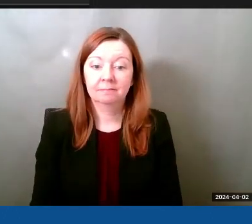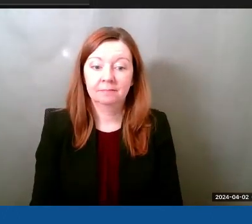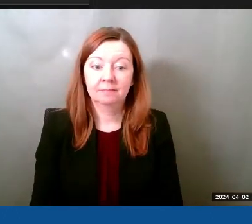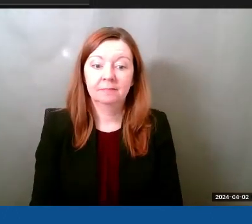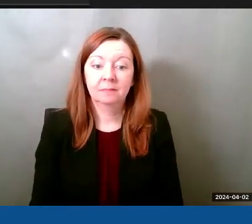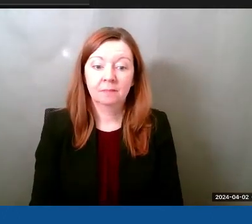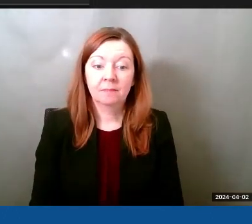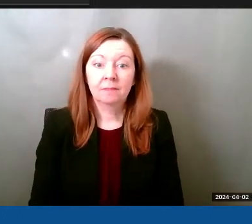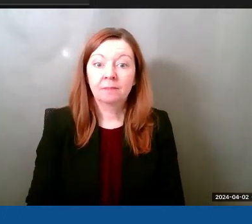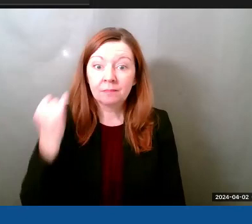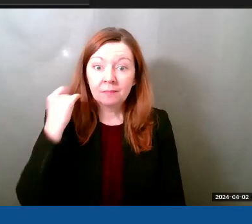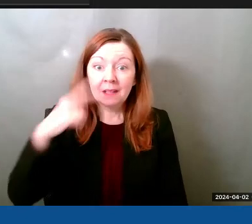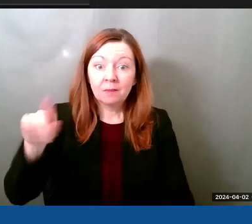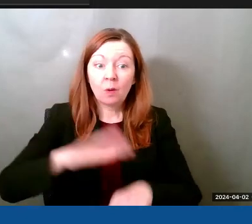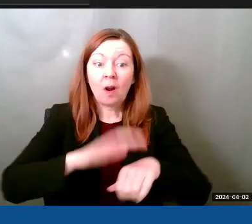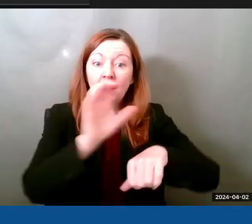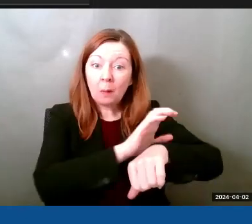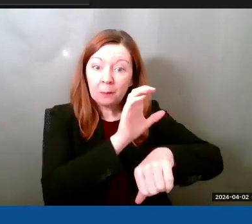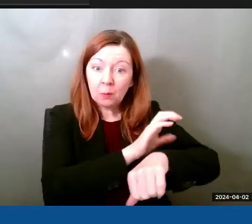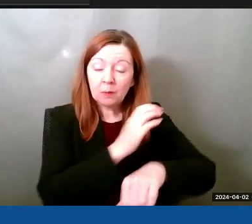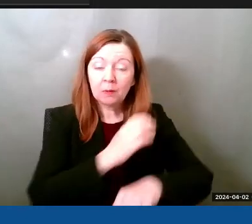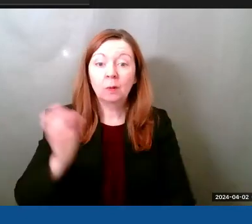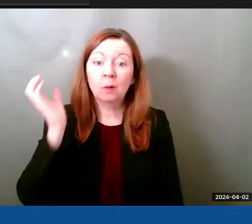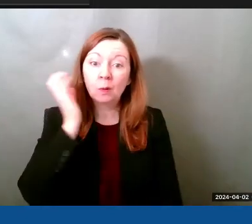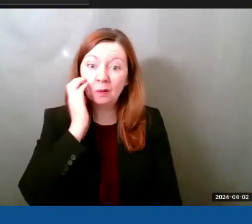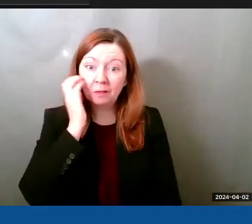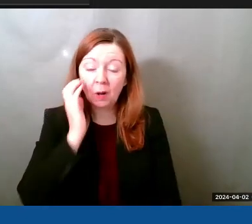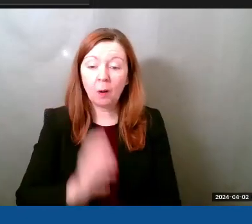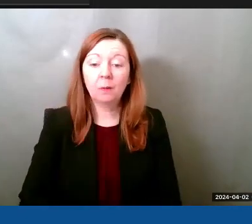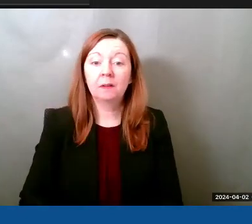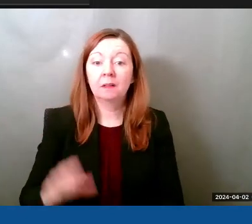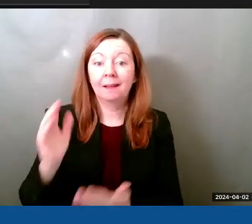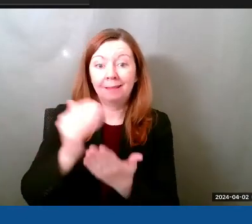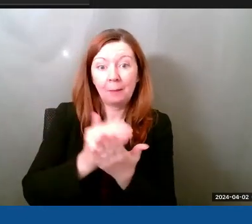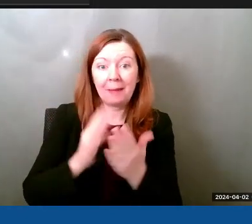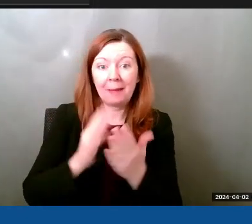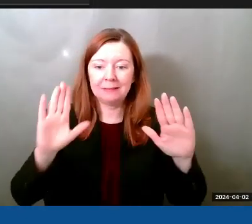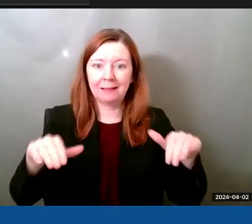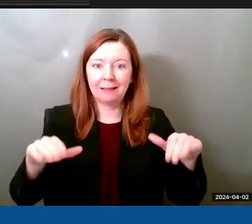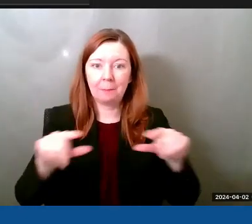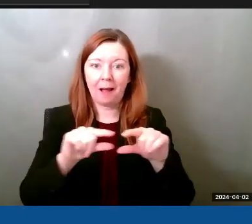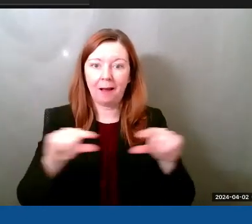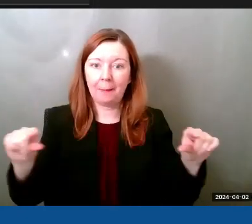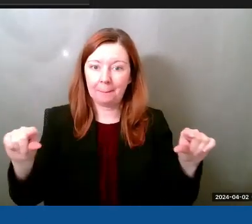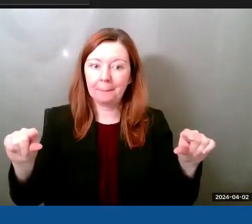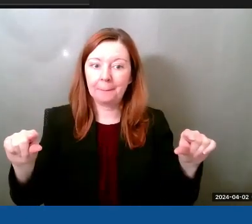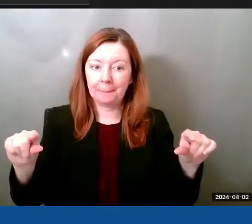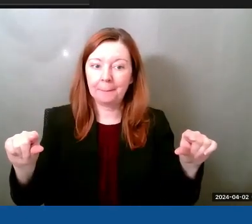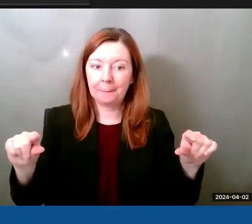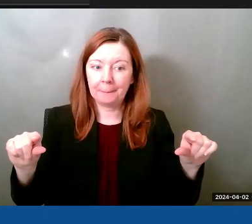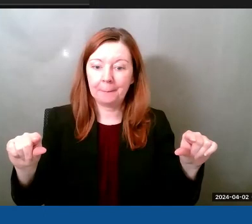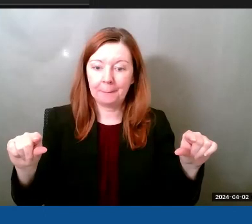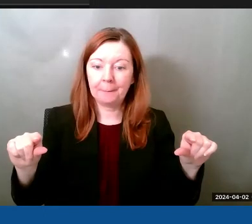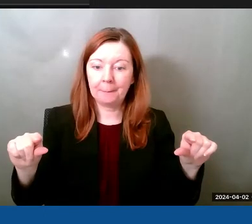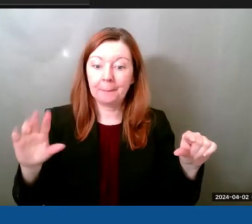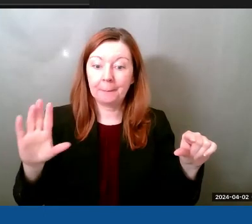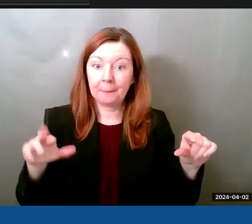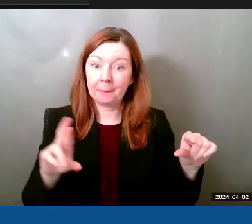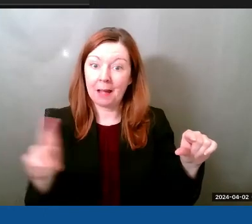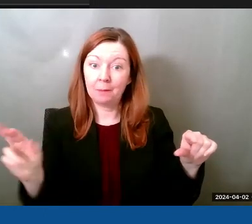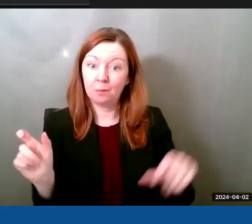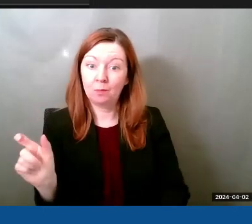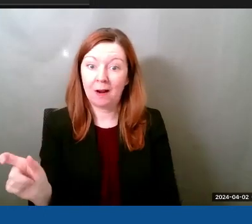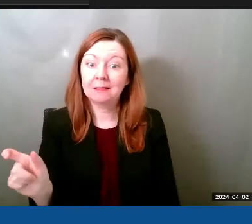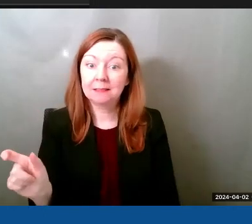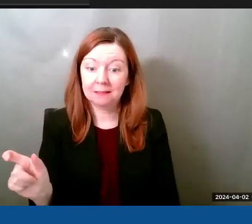or phone, there is a menu at the lower part of the screen. At the lower right of this menu, you will see